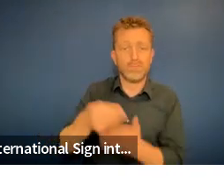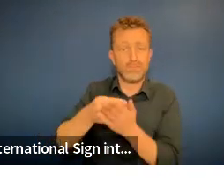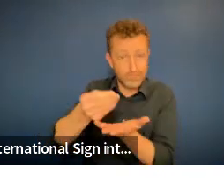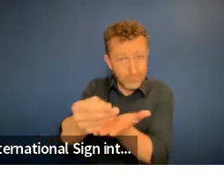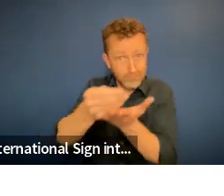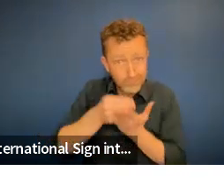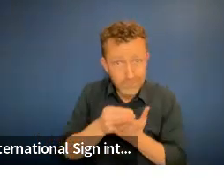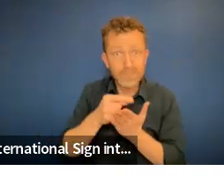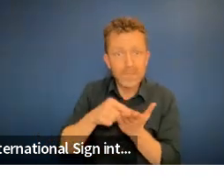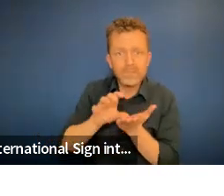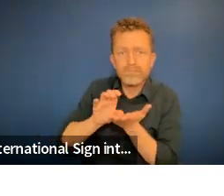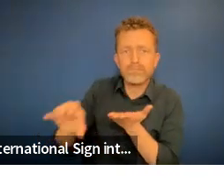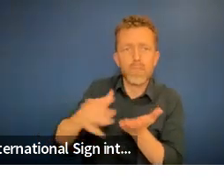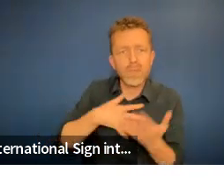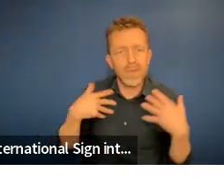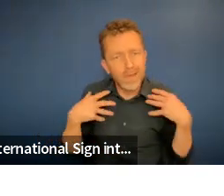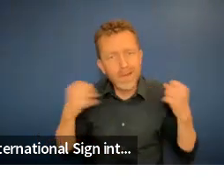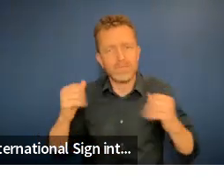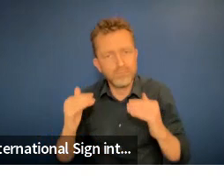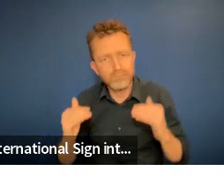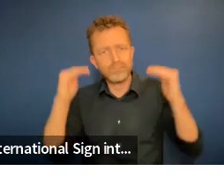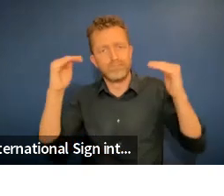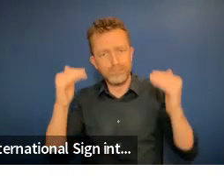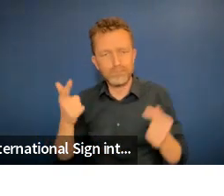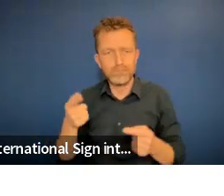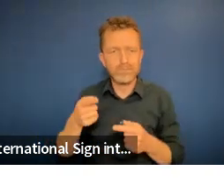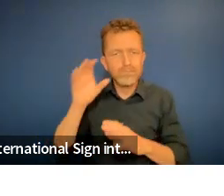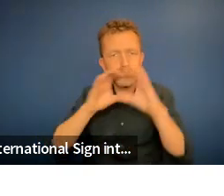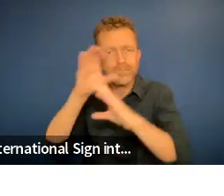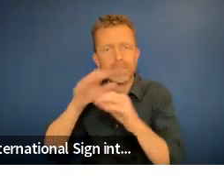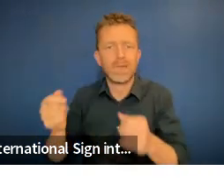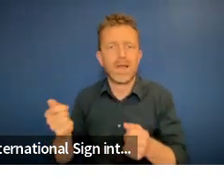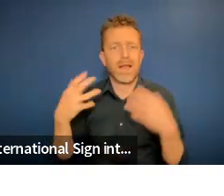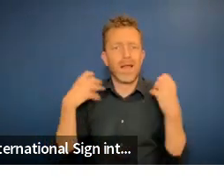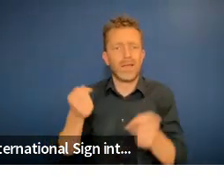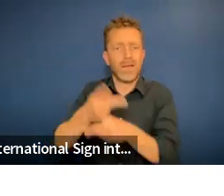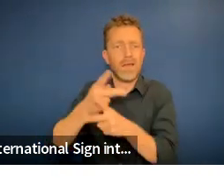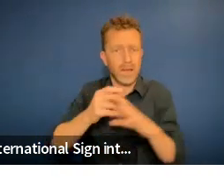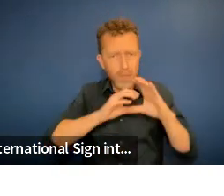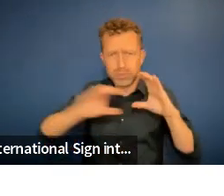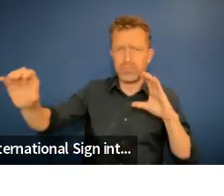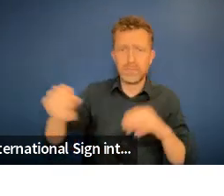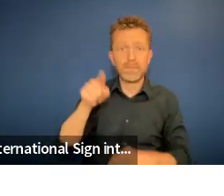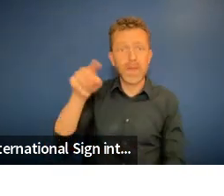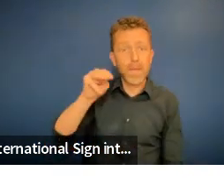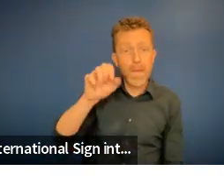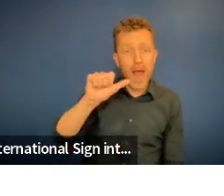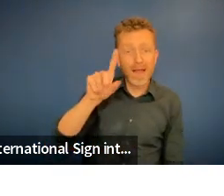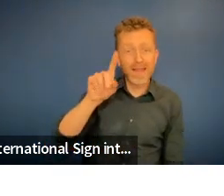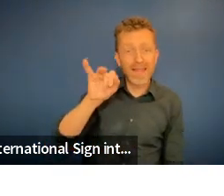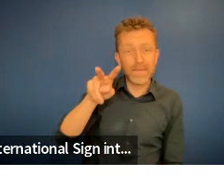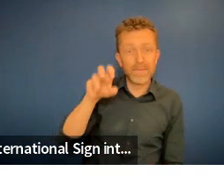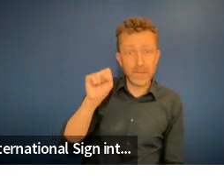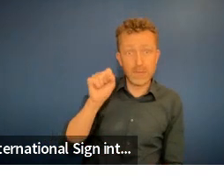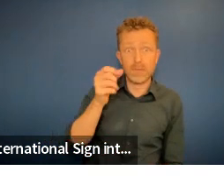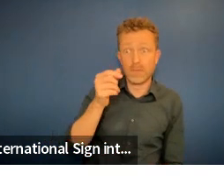in overall health rating. And in Vietnam and Nepal, 40 and 64%, respectively,